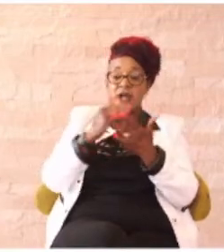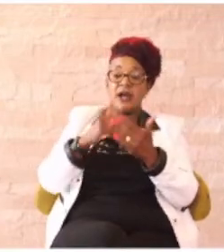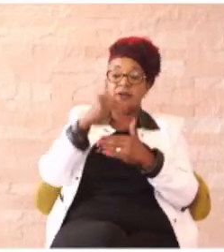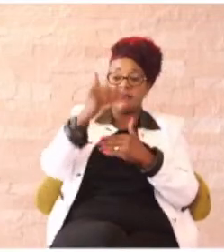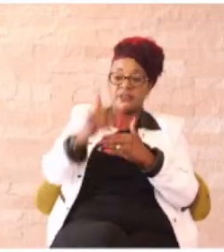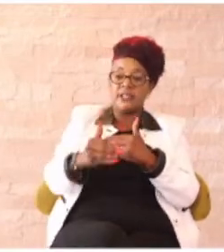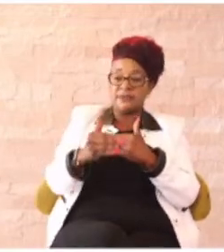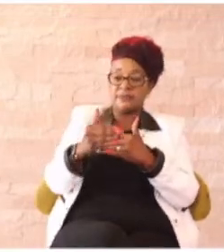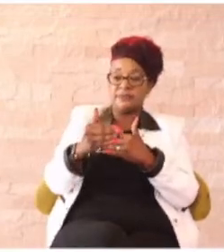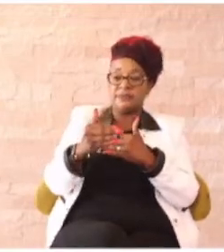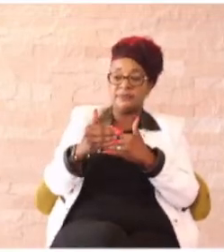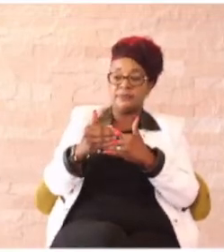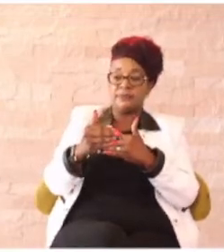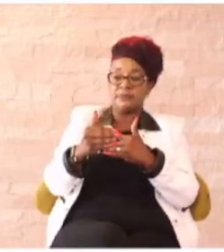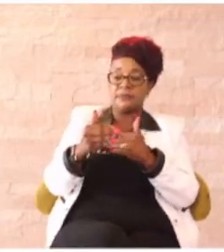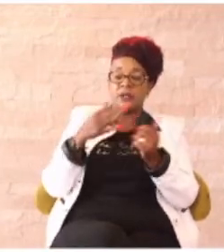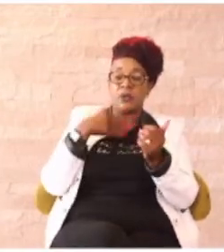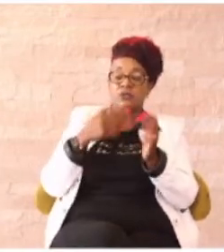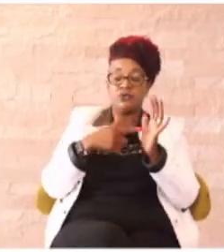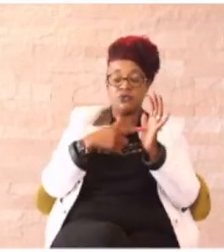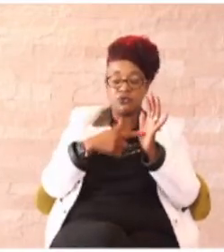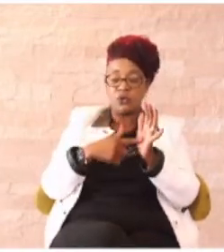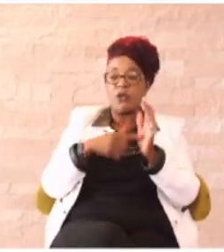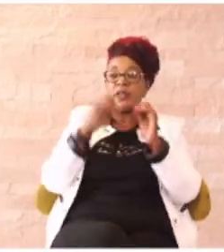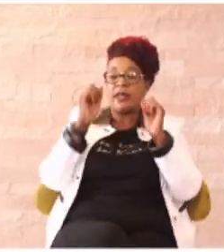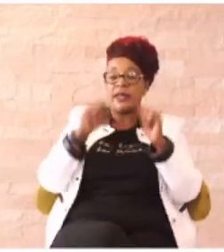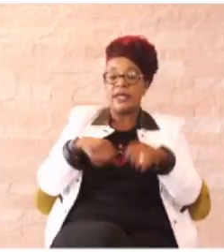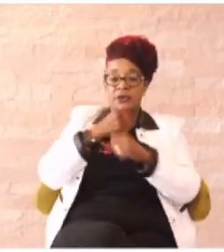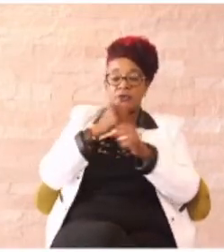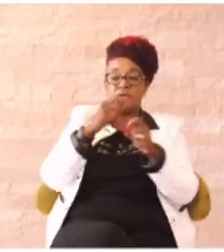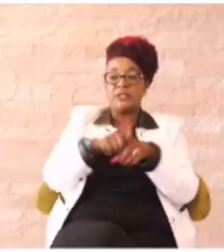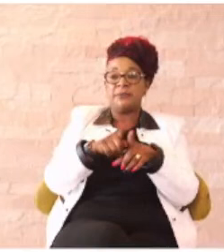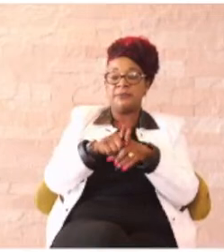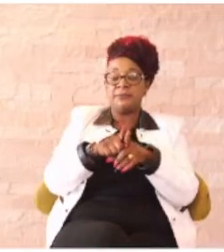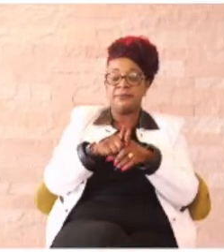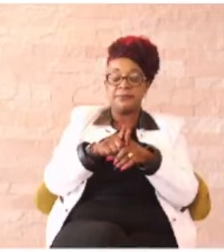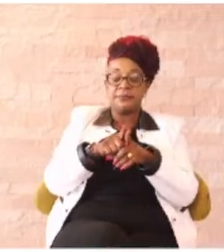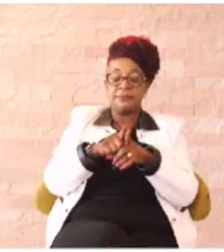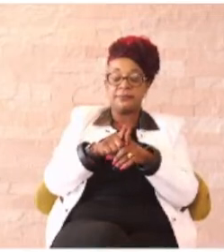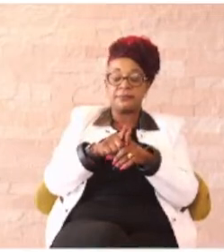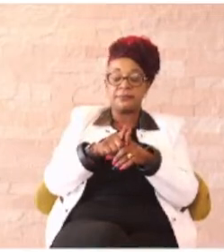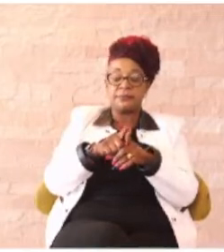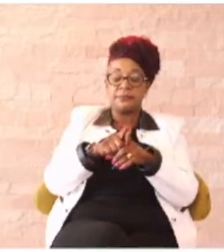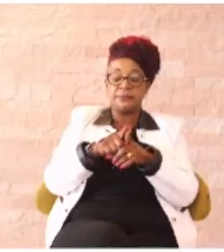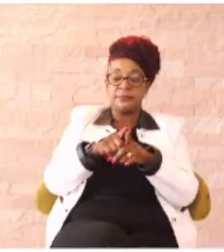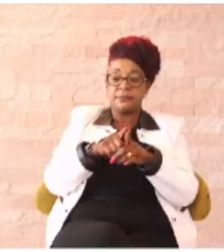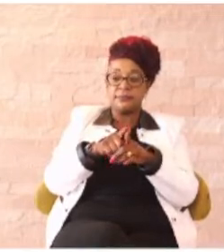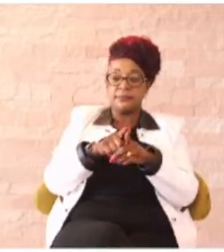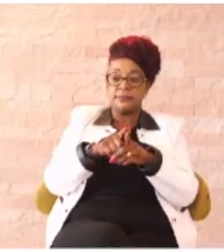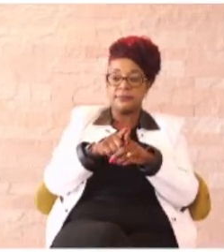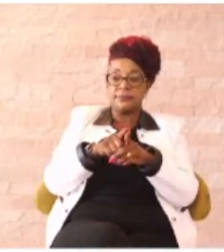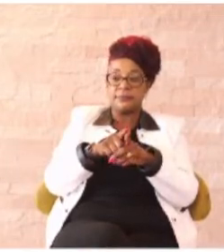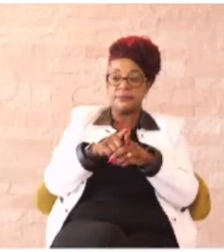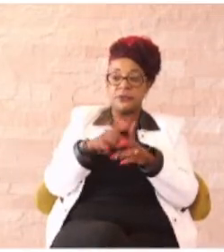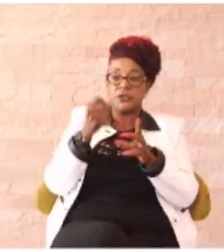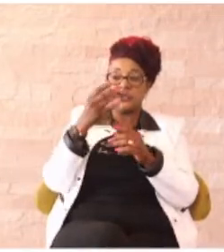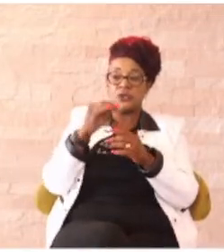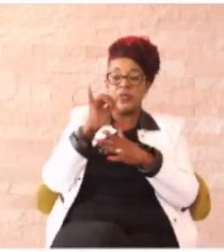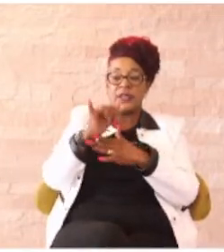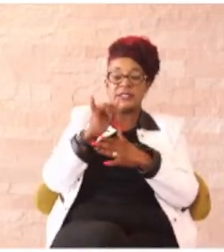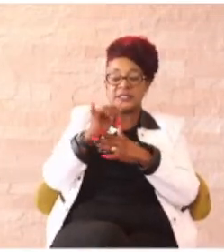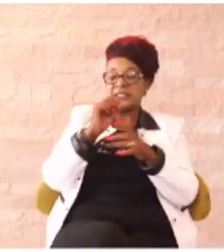session, they want to show that they can do it also as a woman. So this is a role change